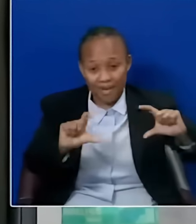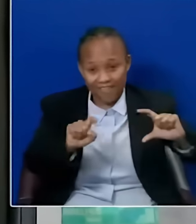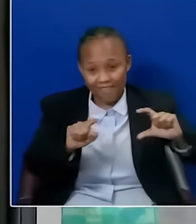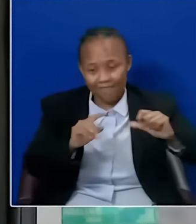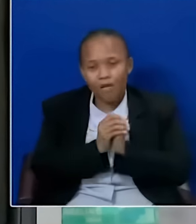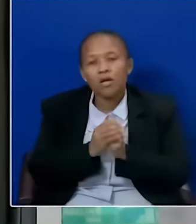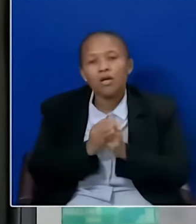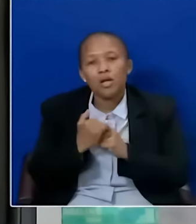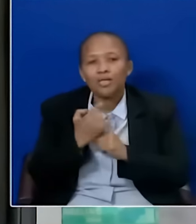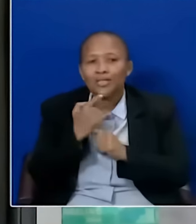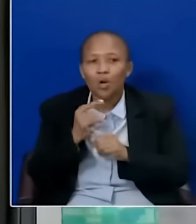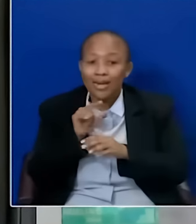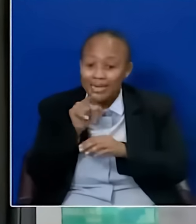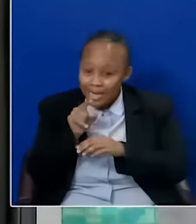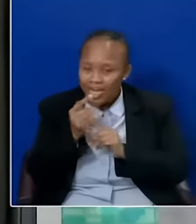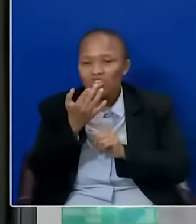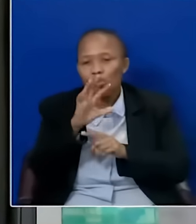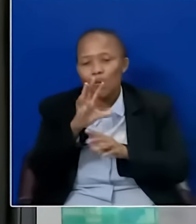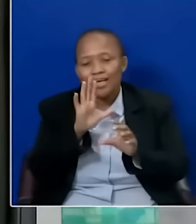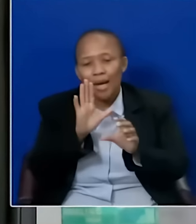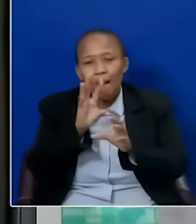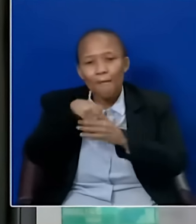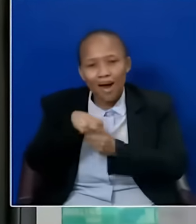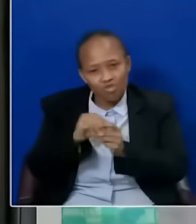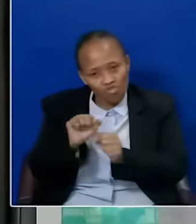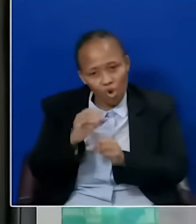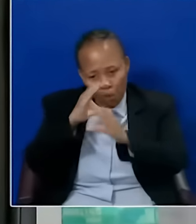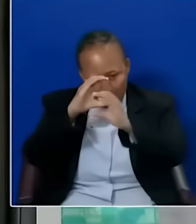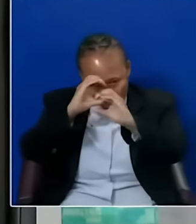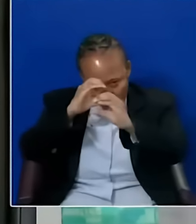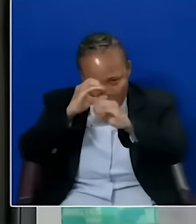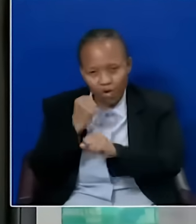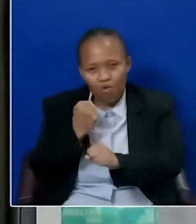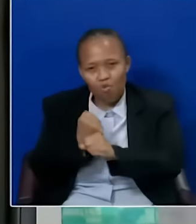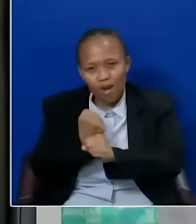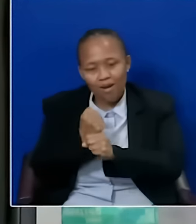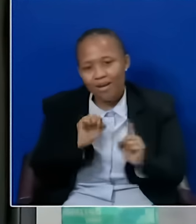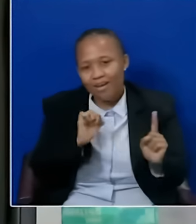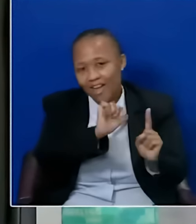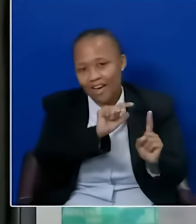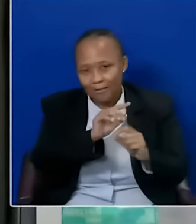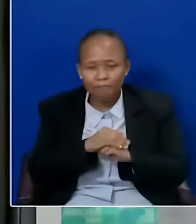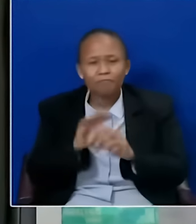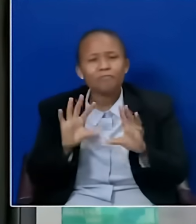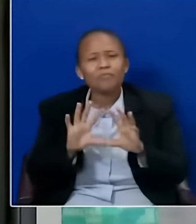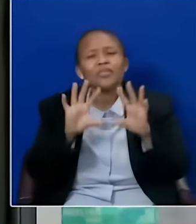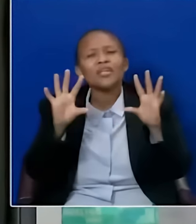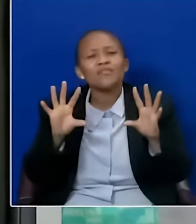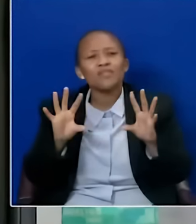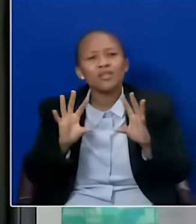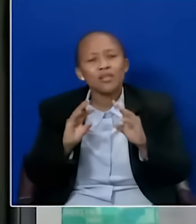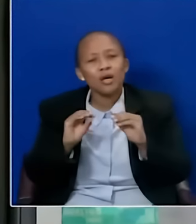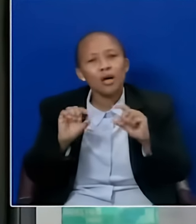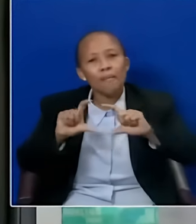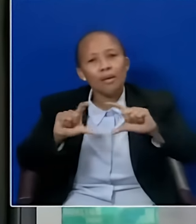work on paragraph 10. I said he mentioned all the paragraphs with cartridge cases,